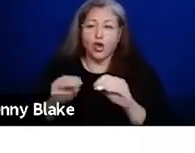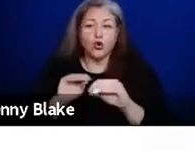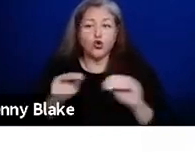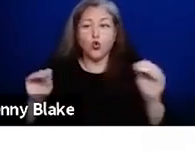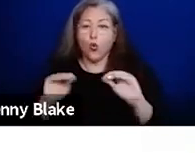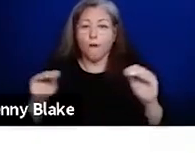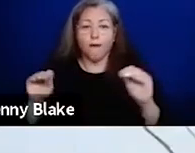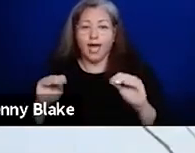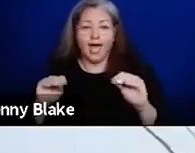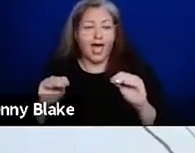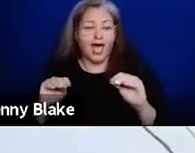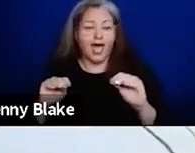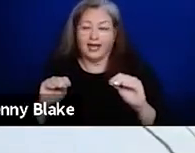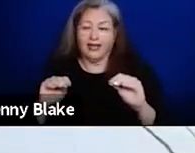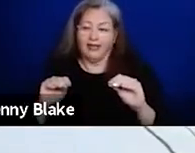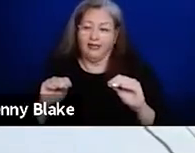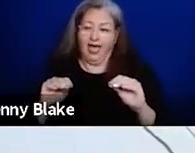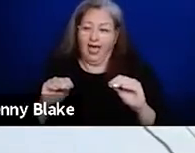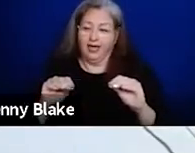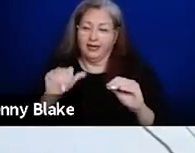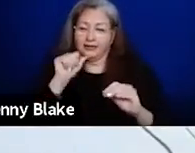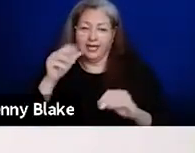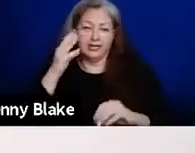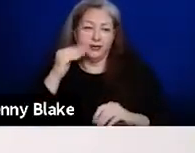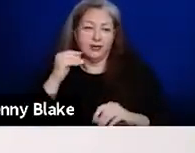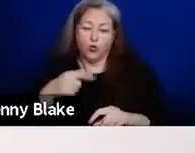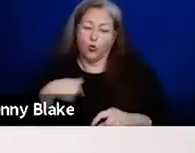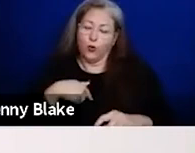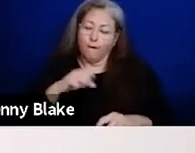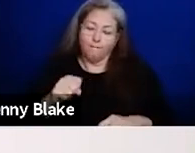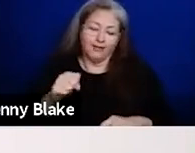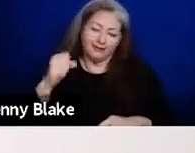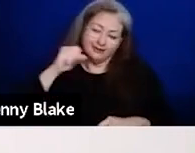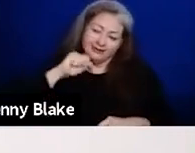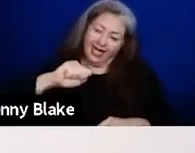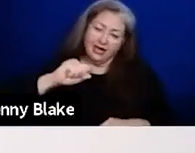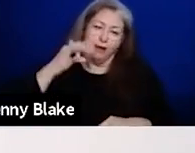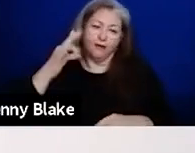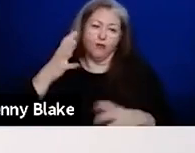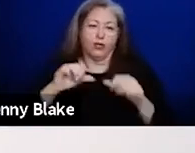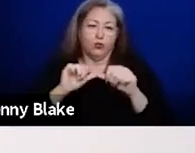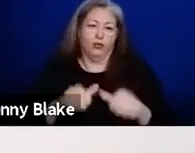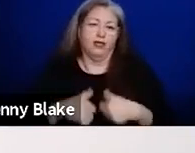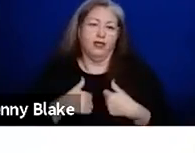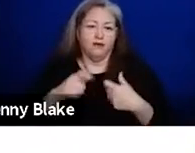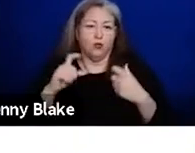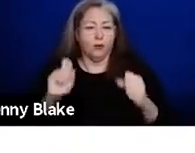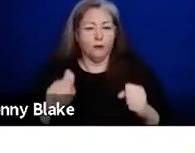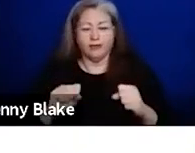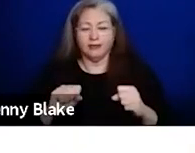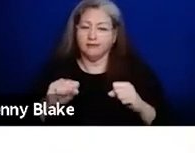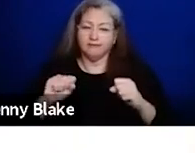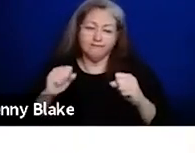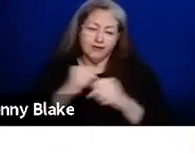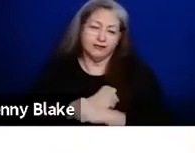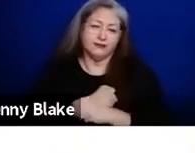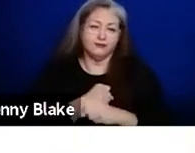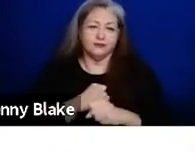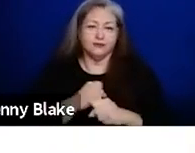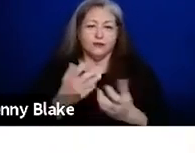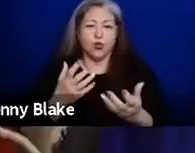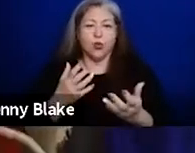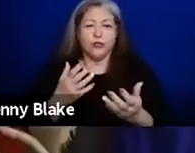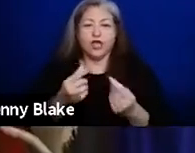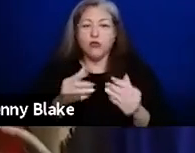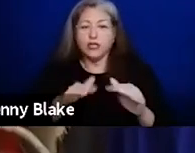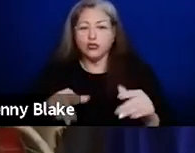being left out of this. We have to stand up if we're going to live. We have to stand up so that our